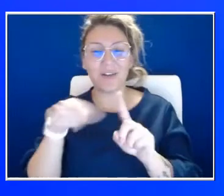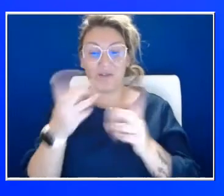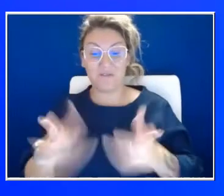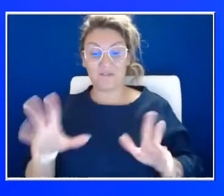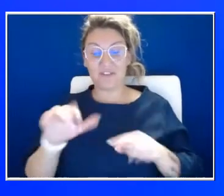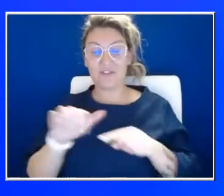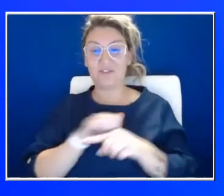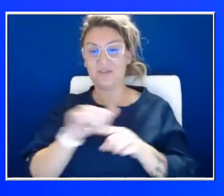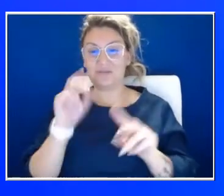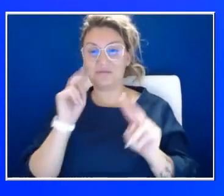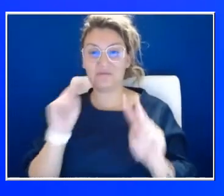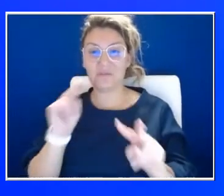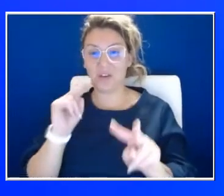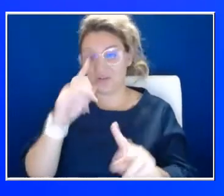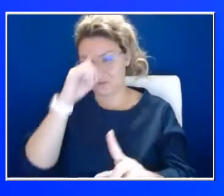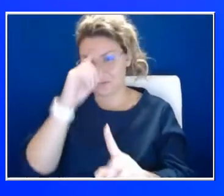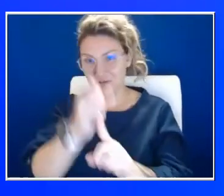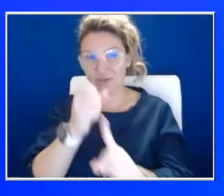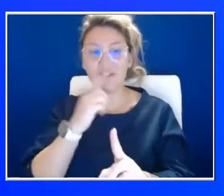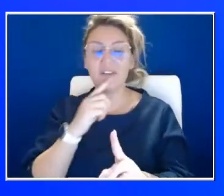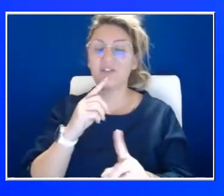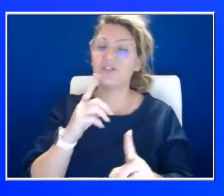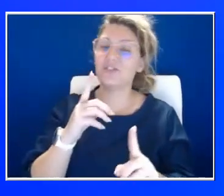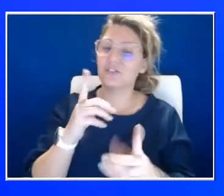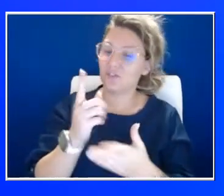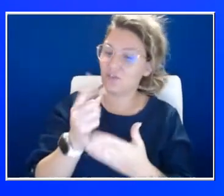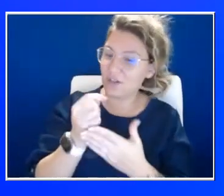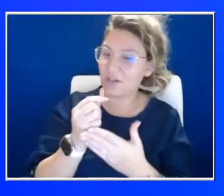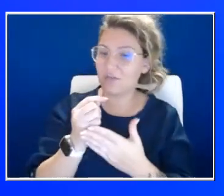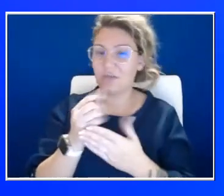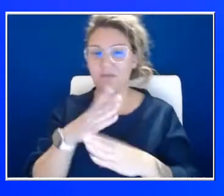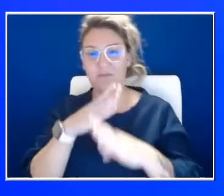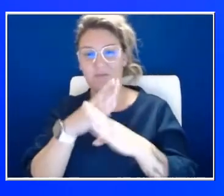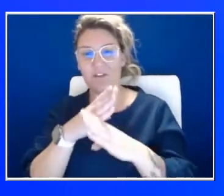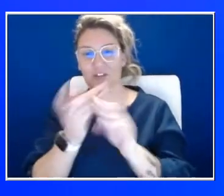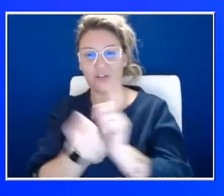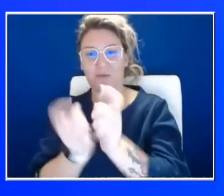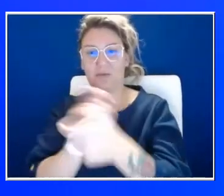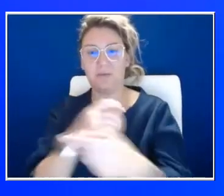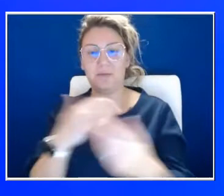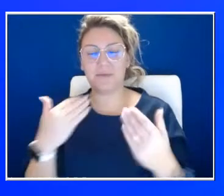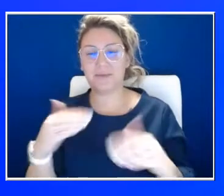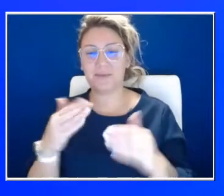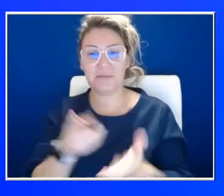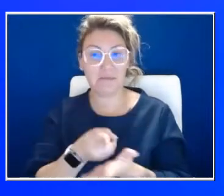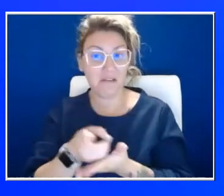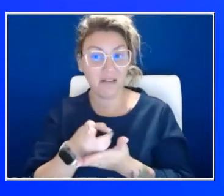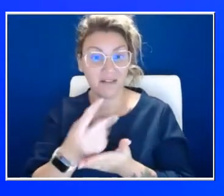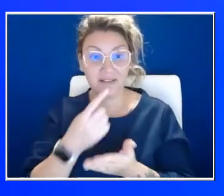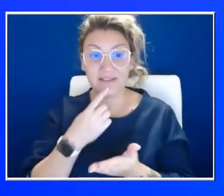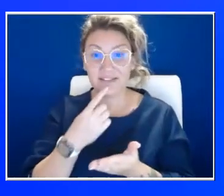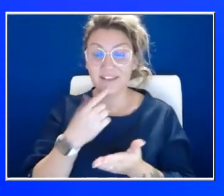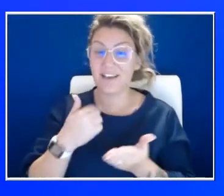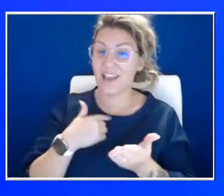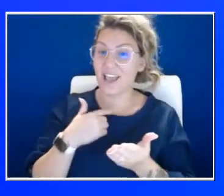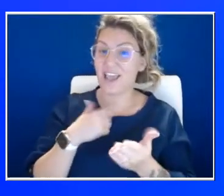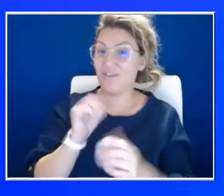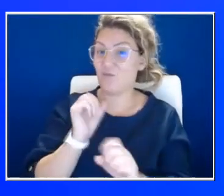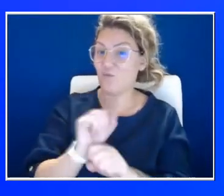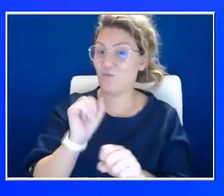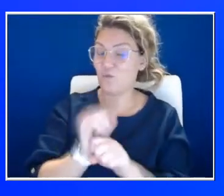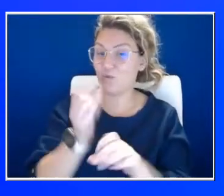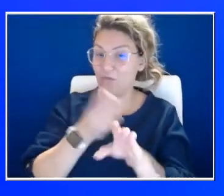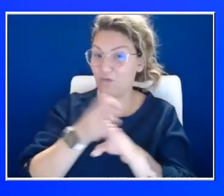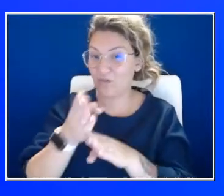concussion treatment, evaluation treatment, prevention evolve. And I can honestly say that I've worked at the professional level, collegiate level,